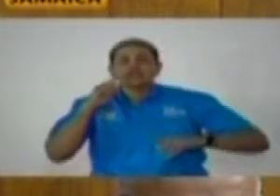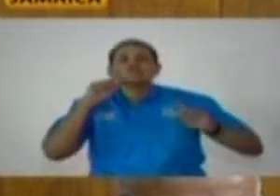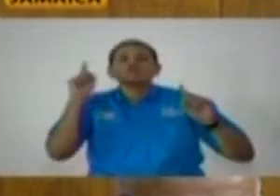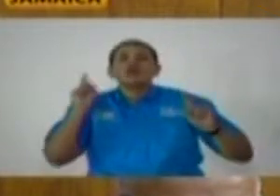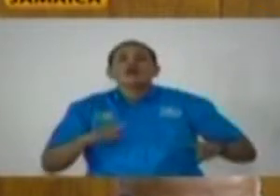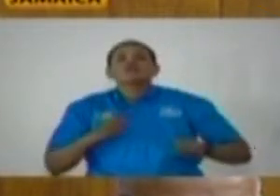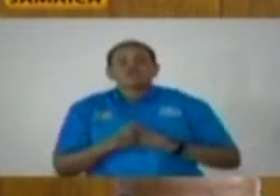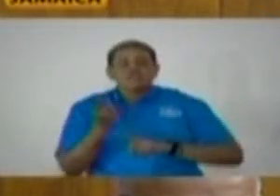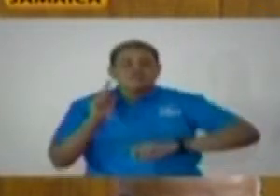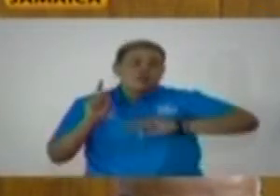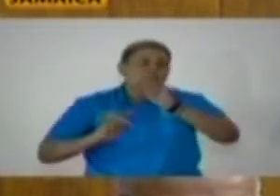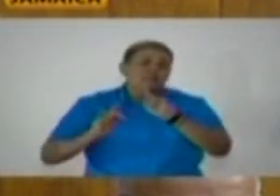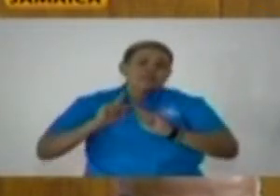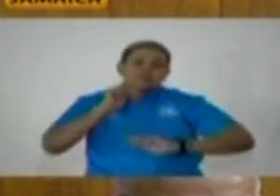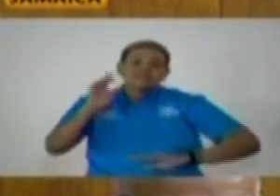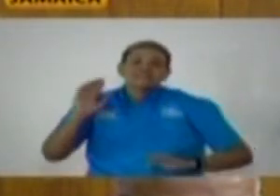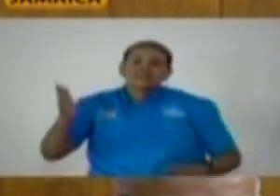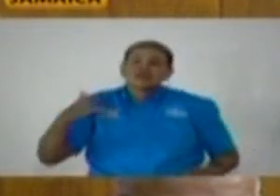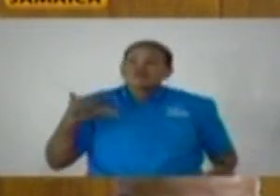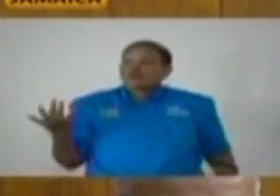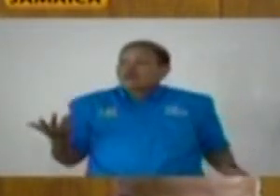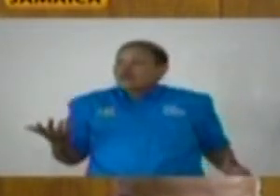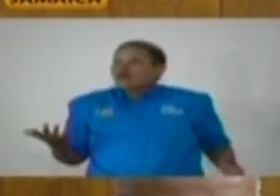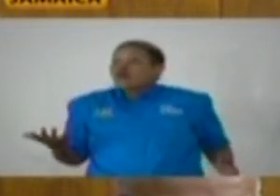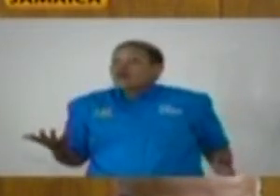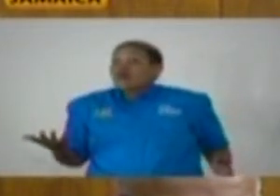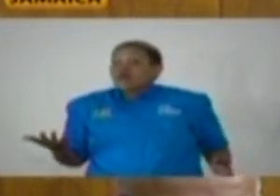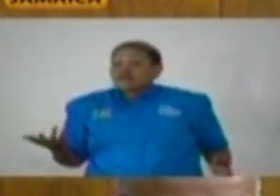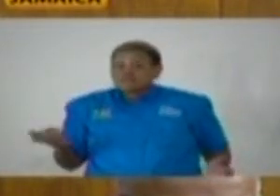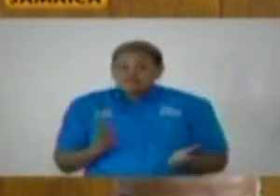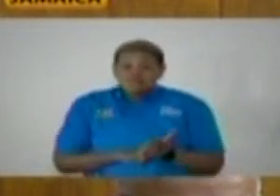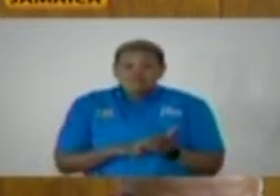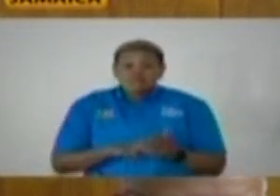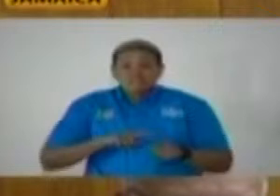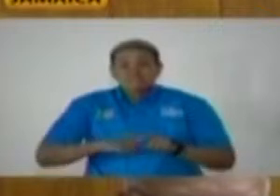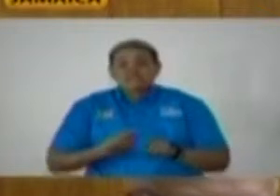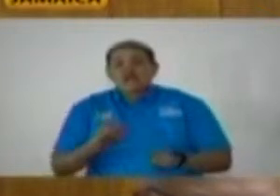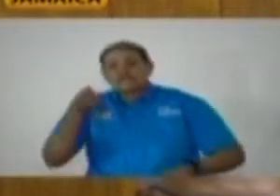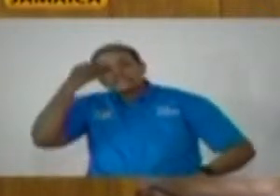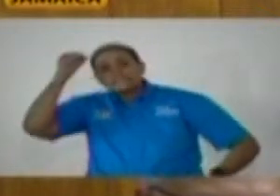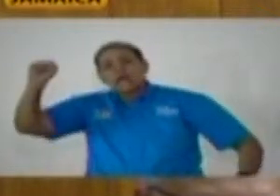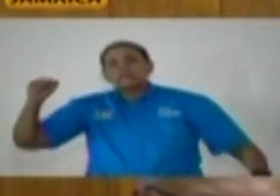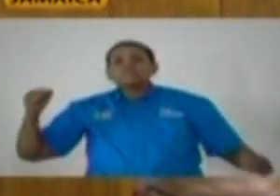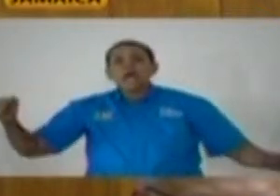reaction where people's backs going to get up. And they're going to stand up to you.